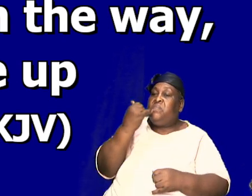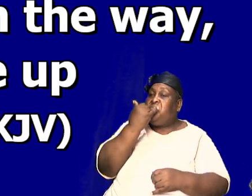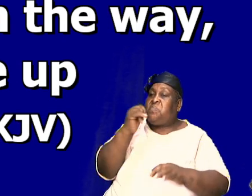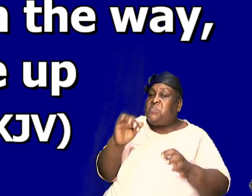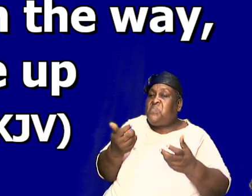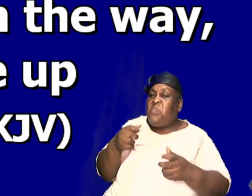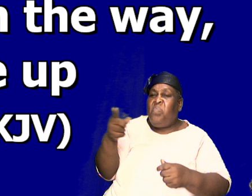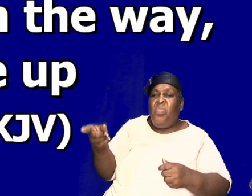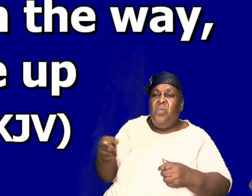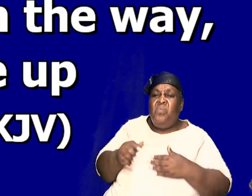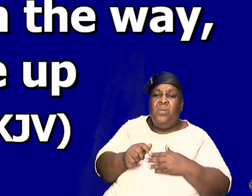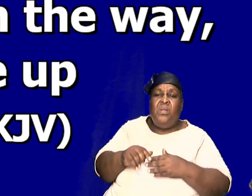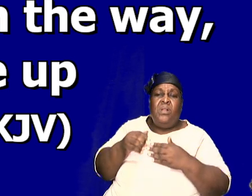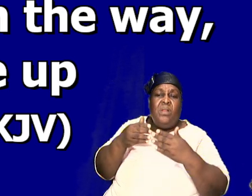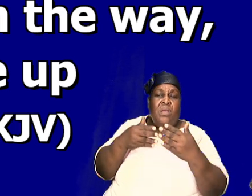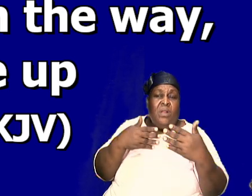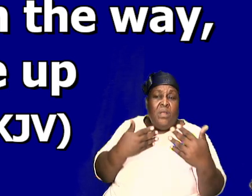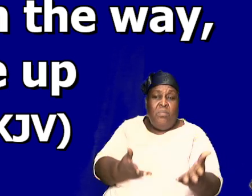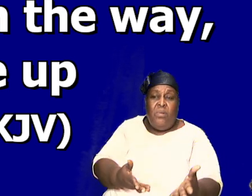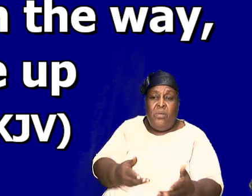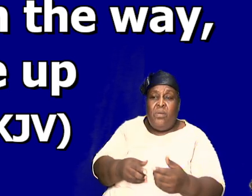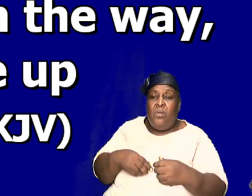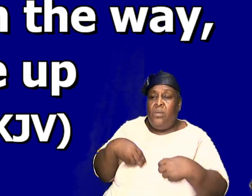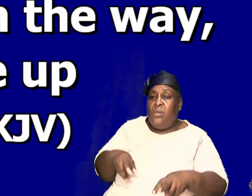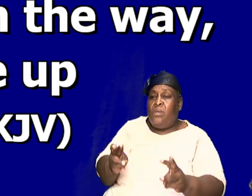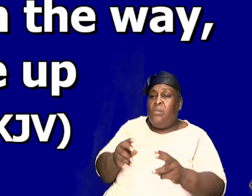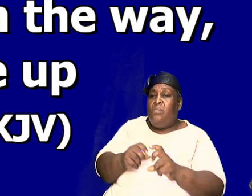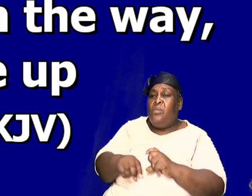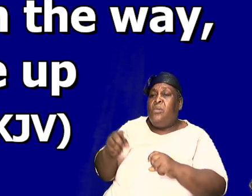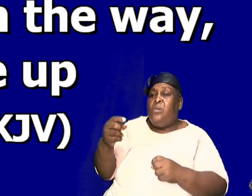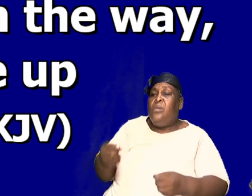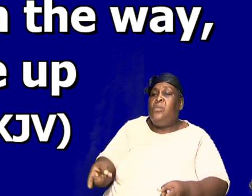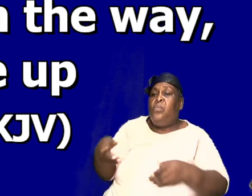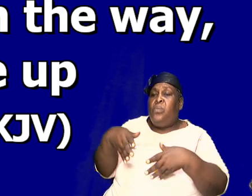him in the wilderness when he came up from Egypt.